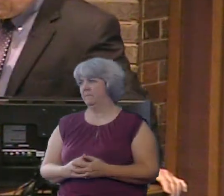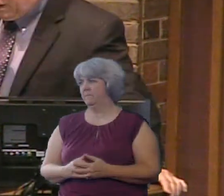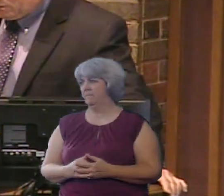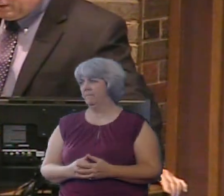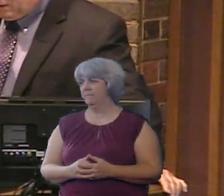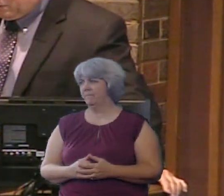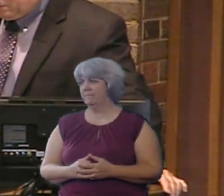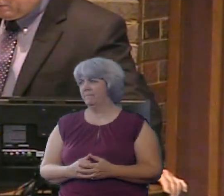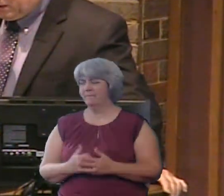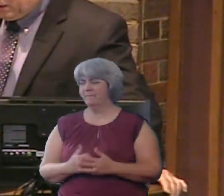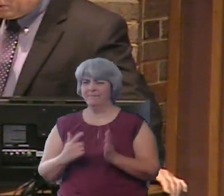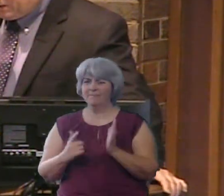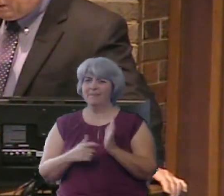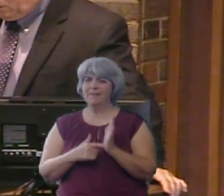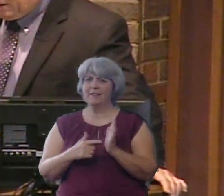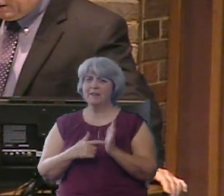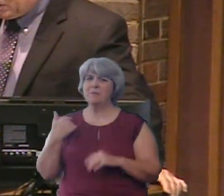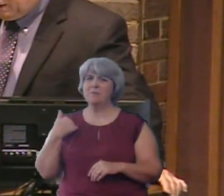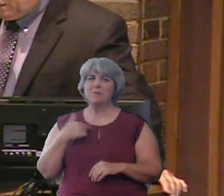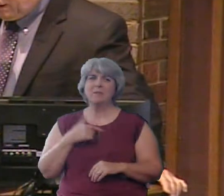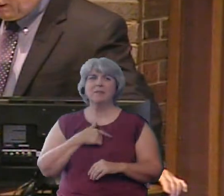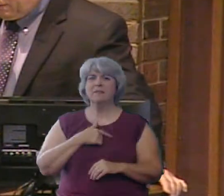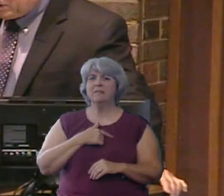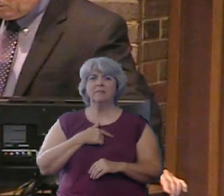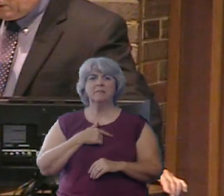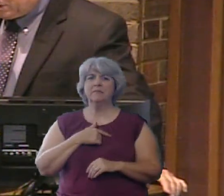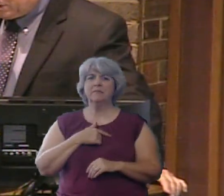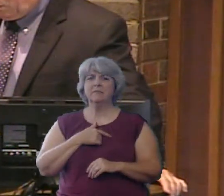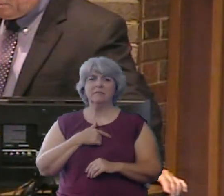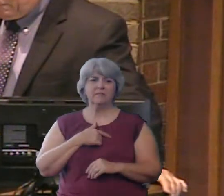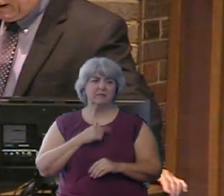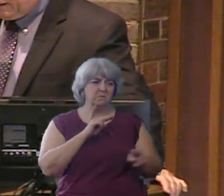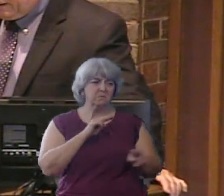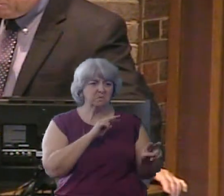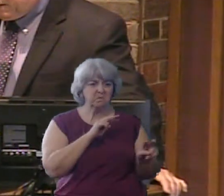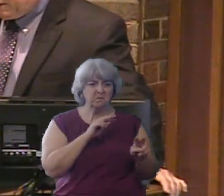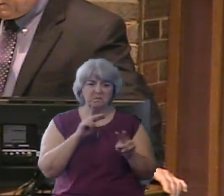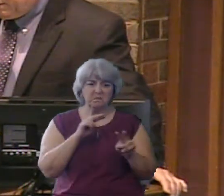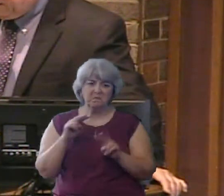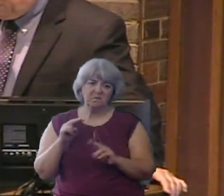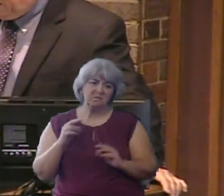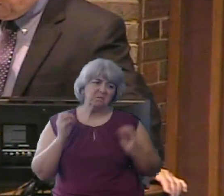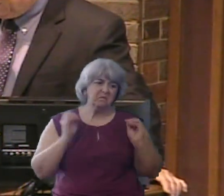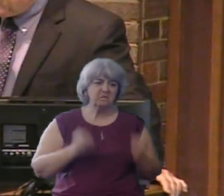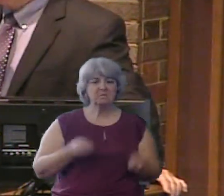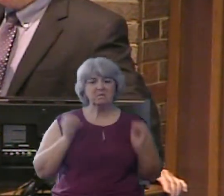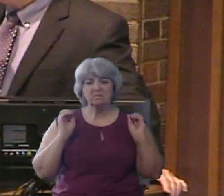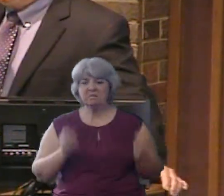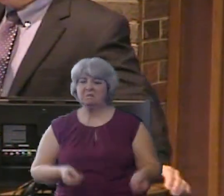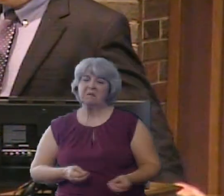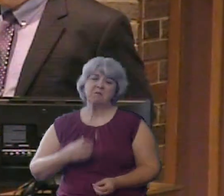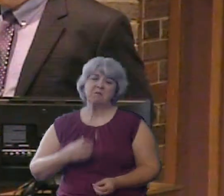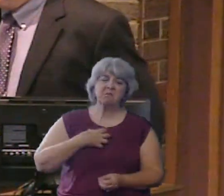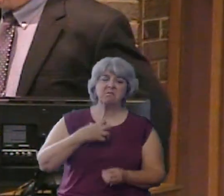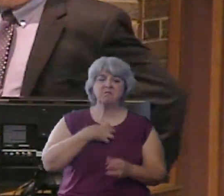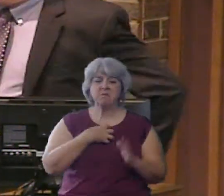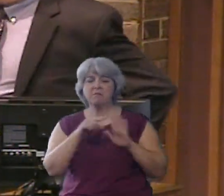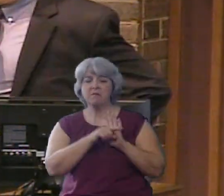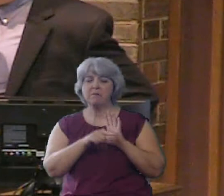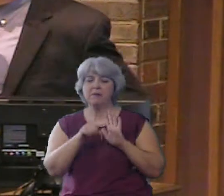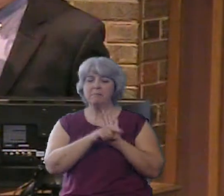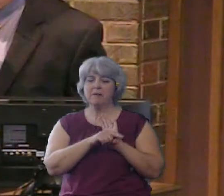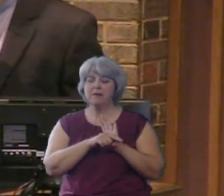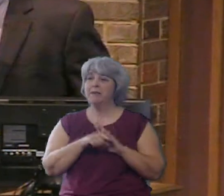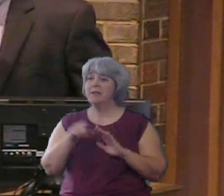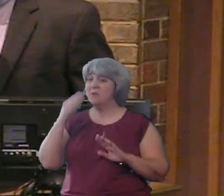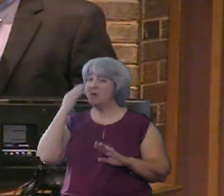And sometimes we don't see what is in our lives, and we don't see what might have been in our lives. I made reference to Abigail a